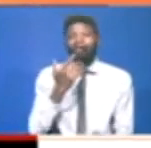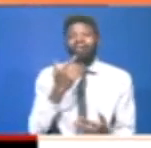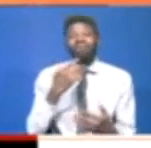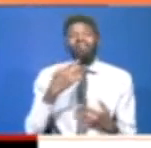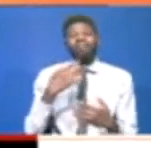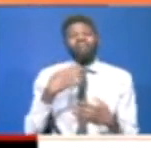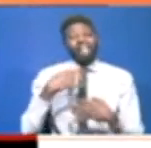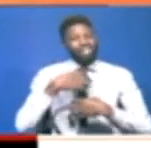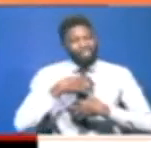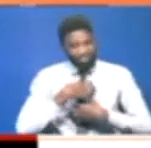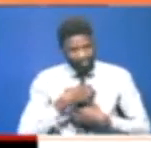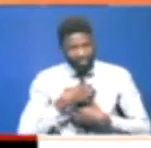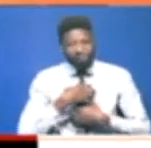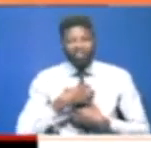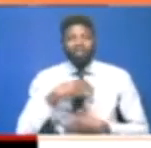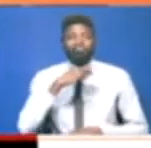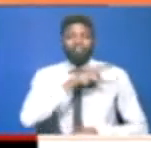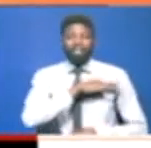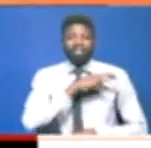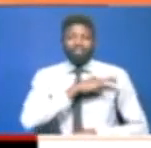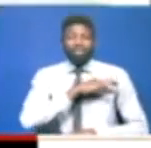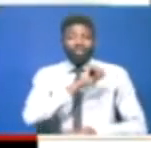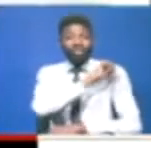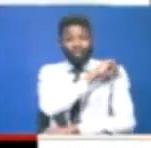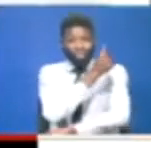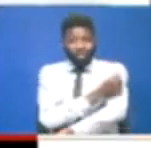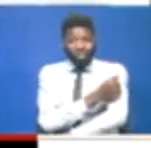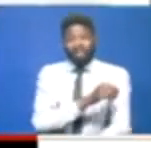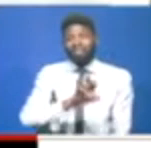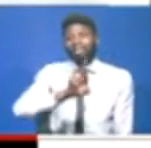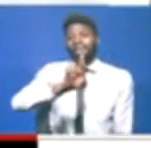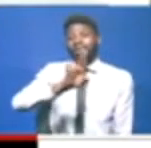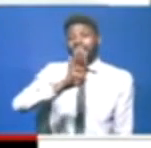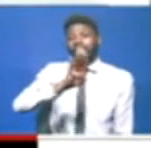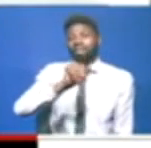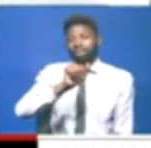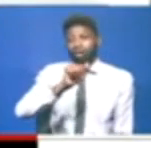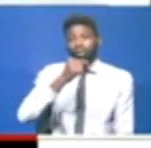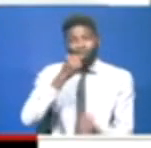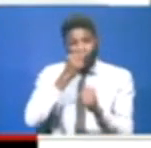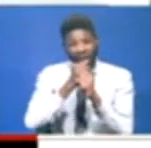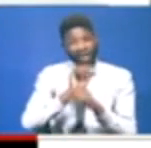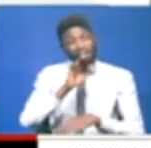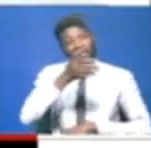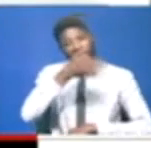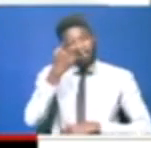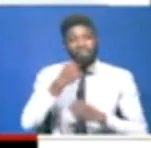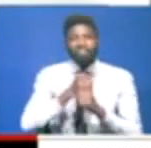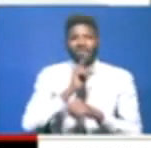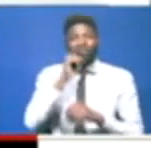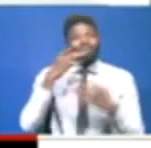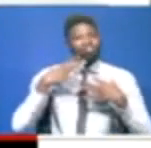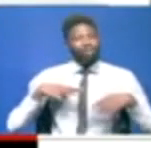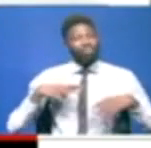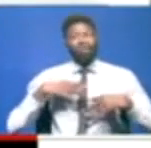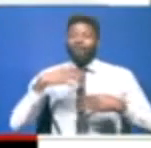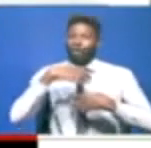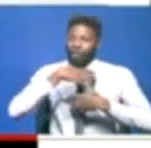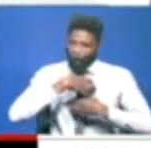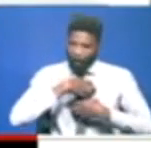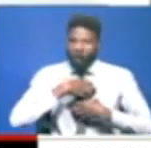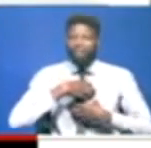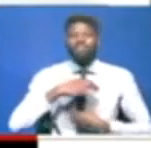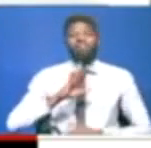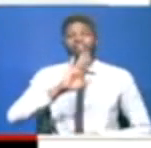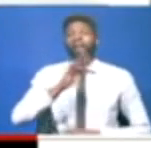its work in trying to ensure that retirees, they get their pension right on time? Well, in terms of